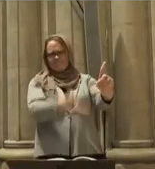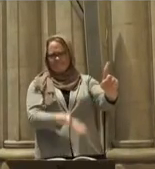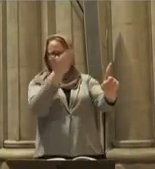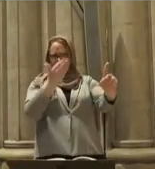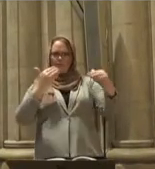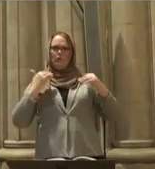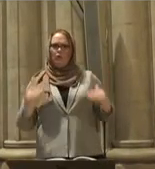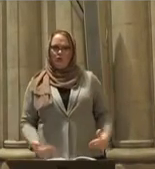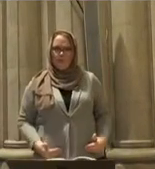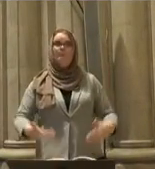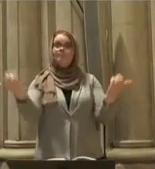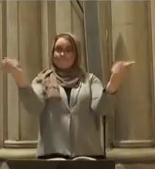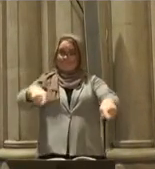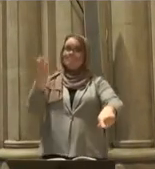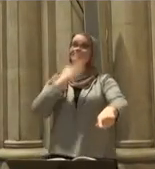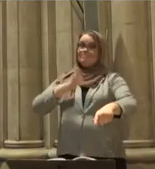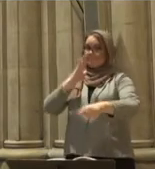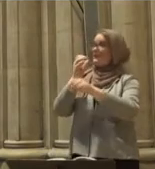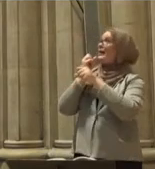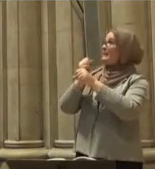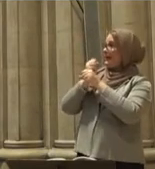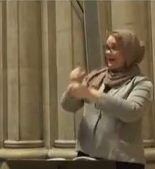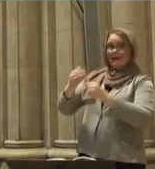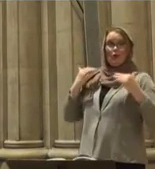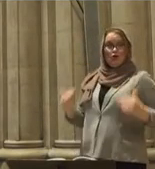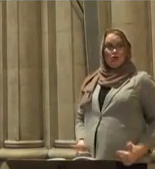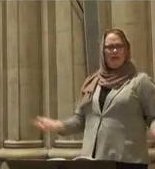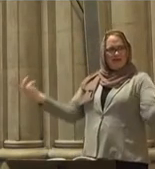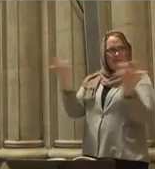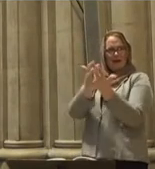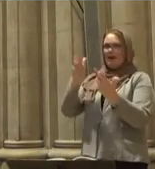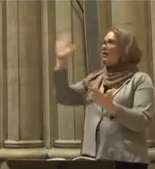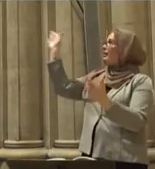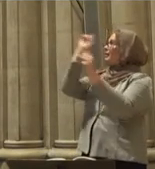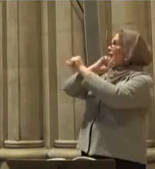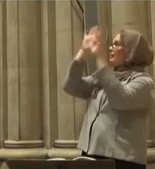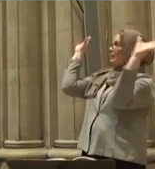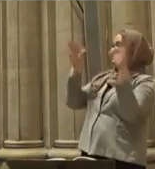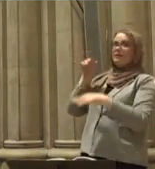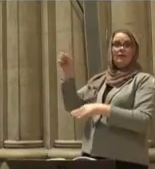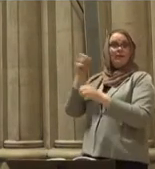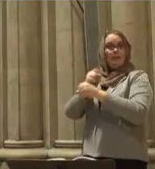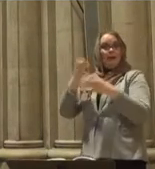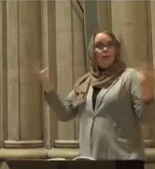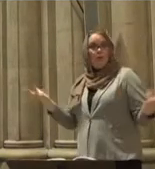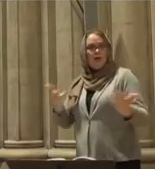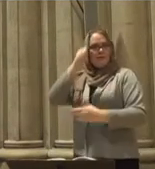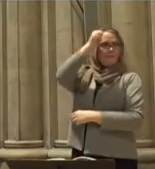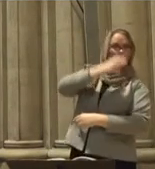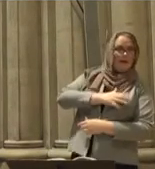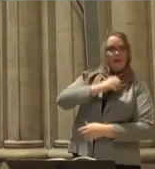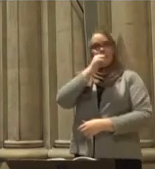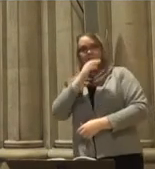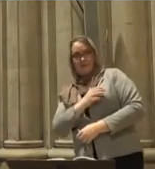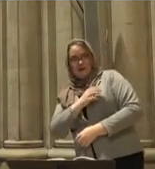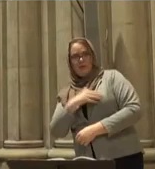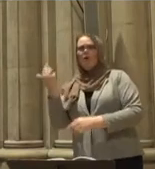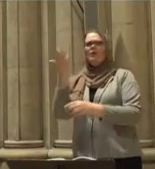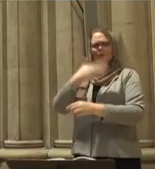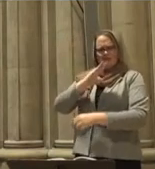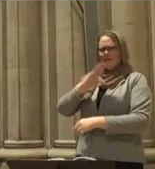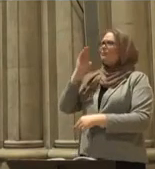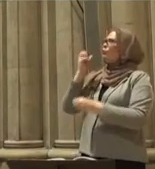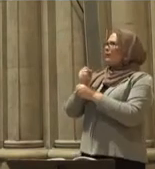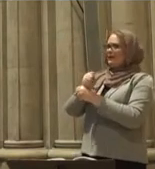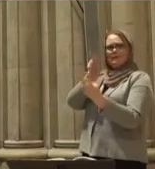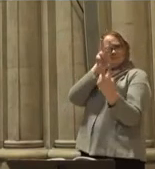his image. In the image of God, he created them, male and female, he created them. God blessed